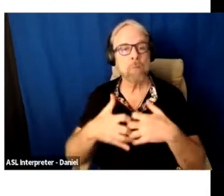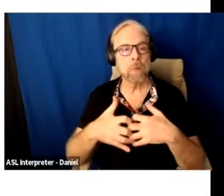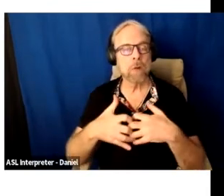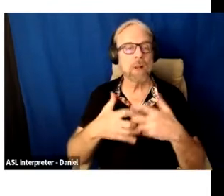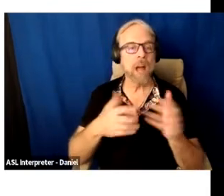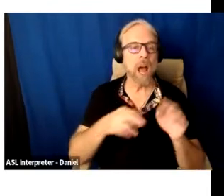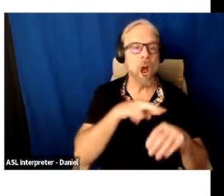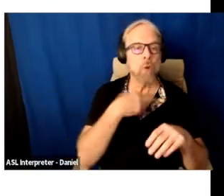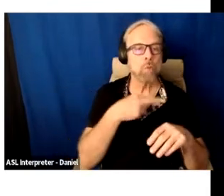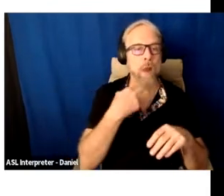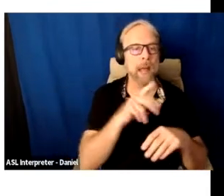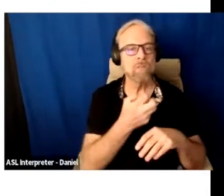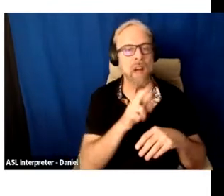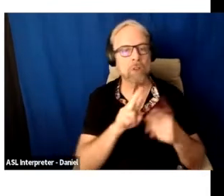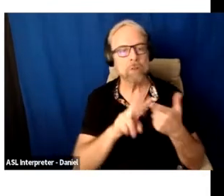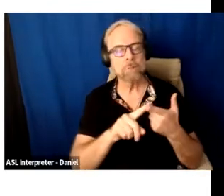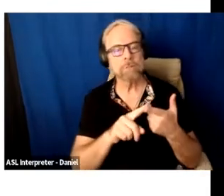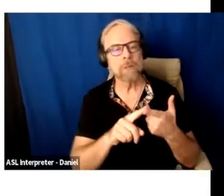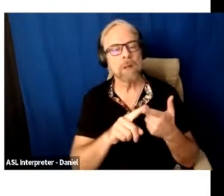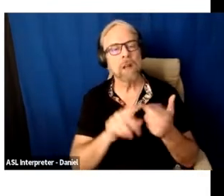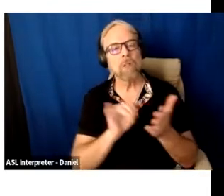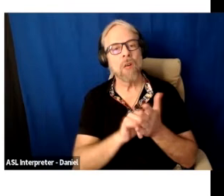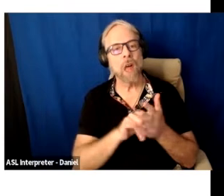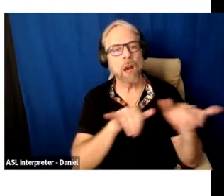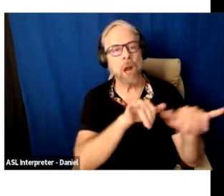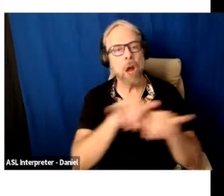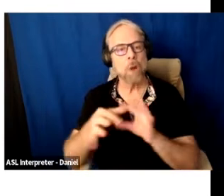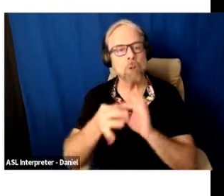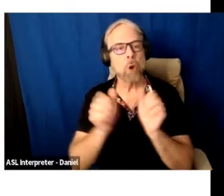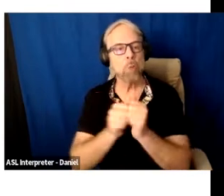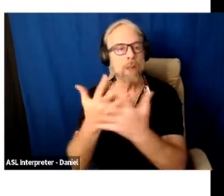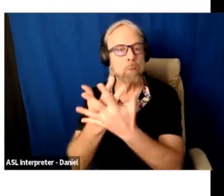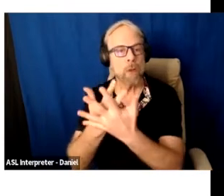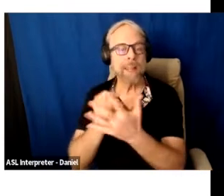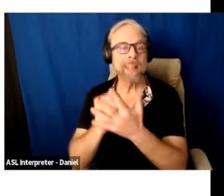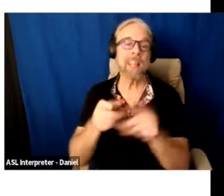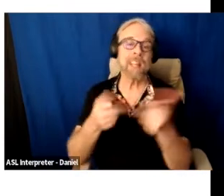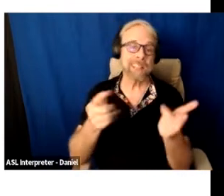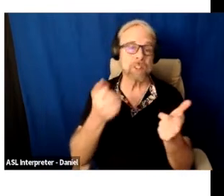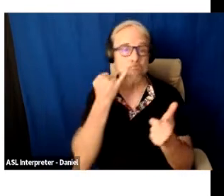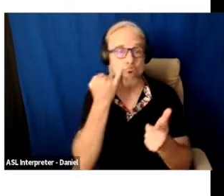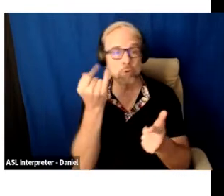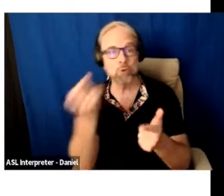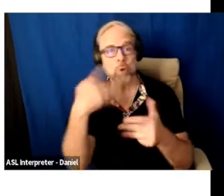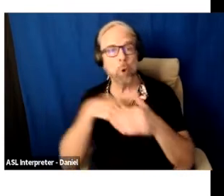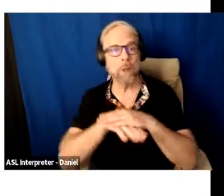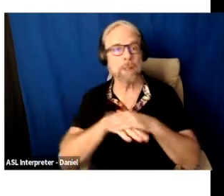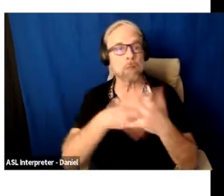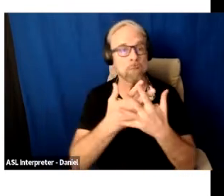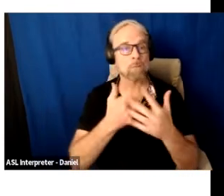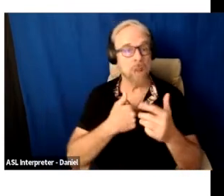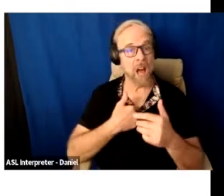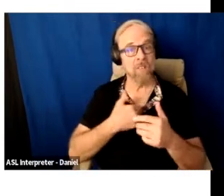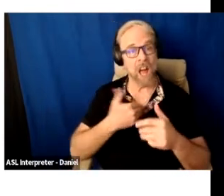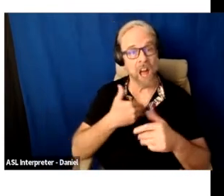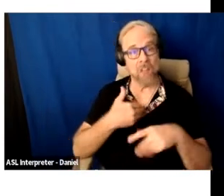is most likely is commonly associated with prison. So if you walk into a prison, as I have had the privilege to